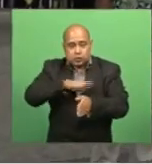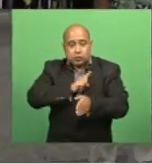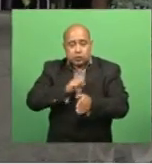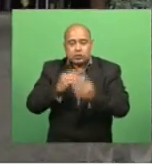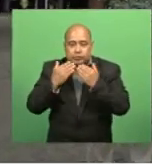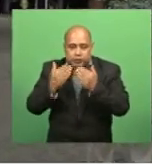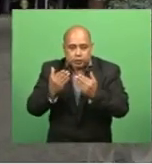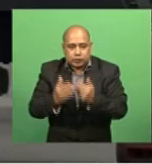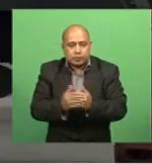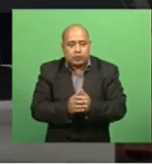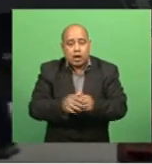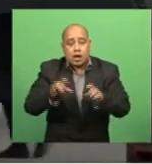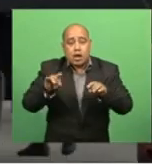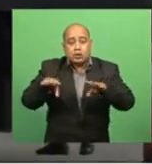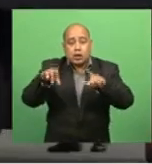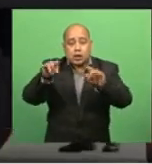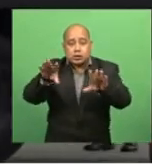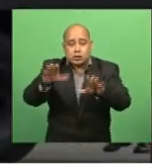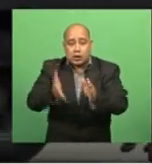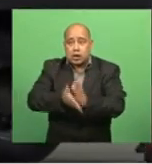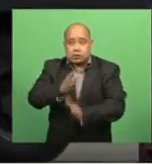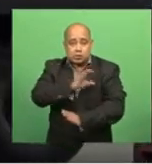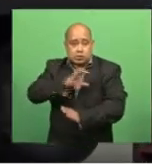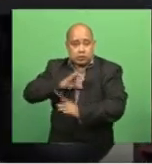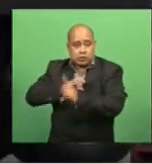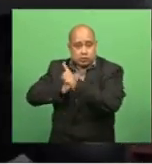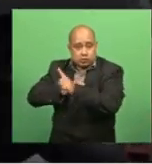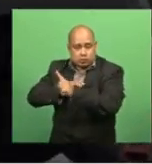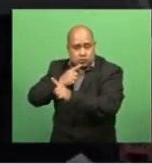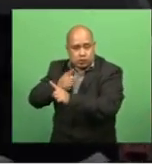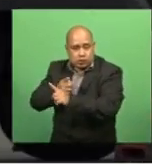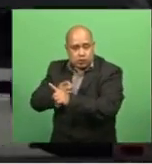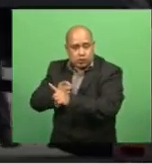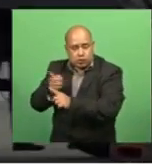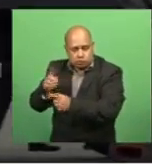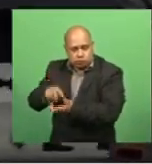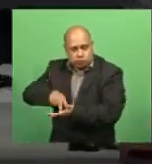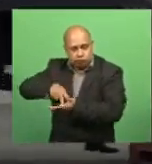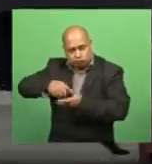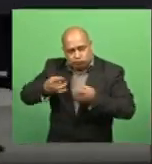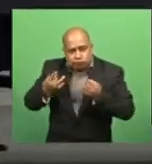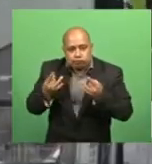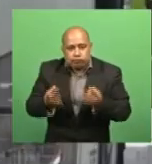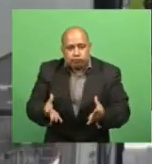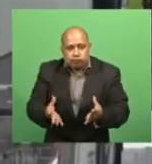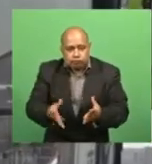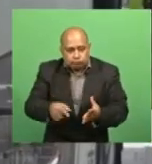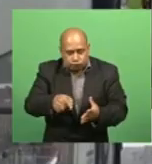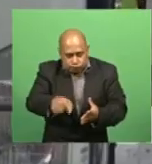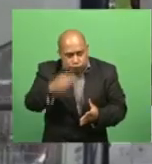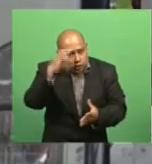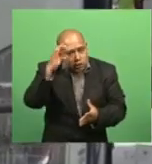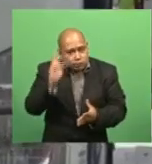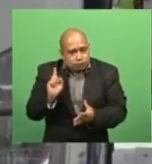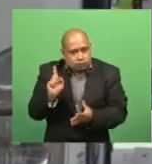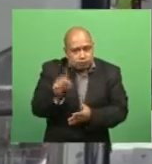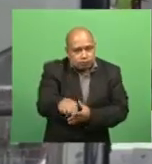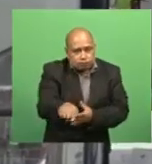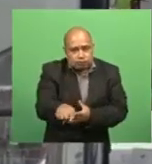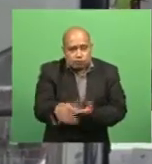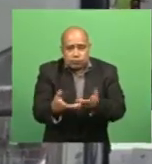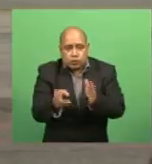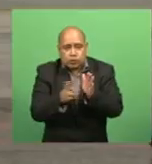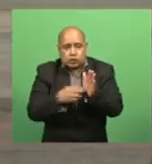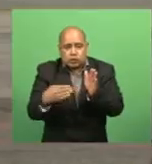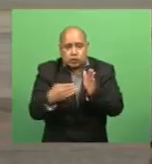Commissioner to Fiji, John Fix, says they stand ready to help the country through this difficult time. New Zealand and Australia have